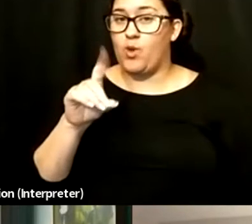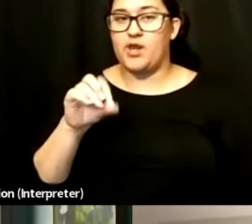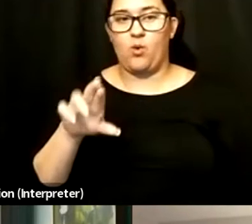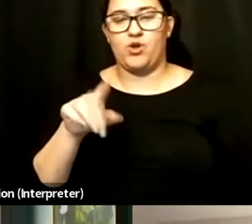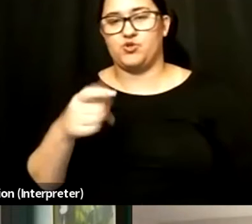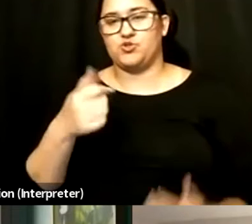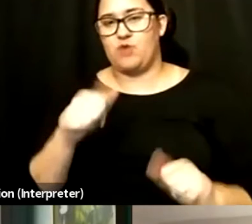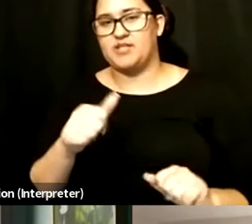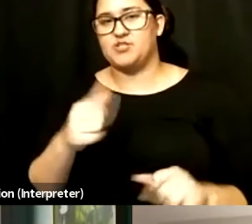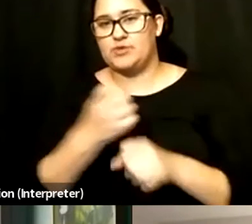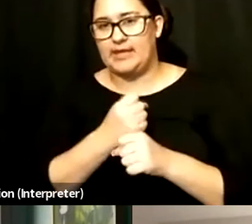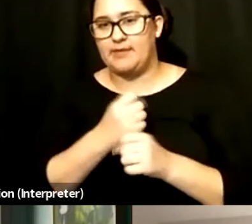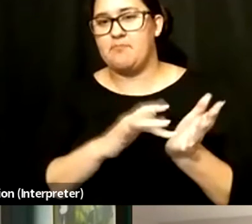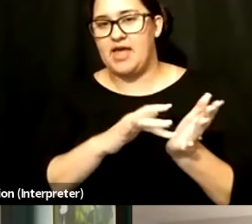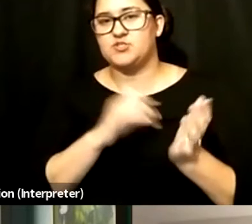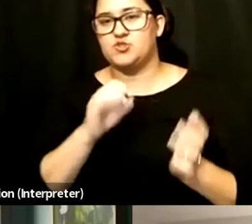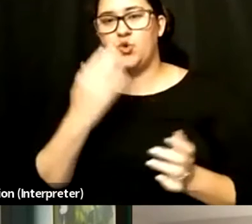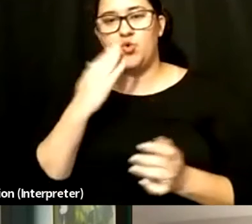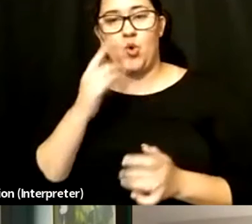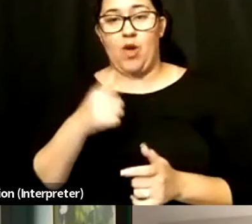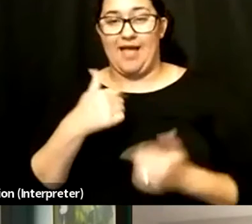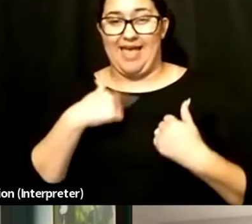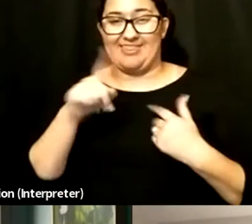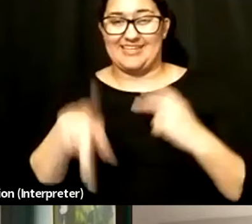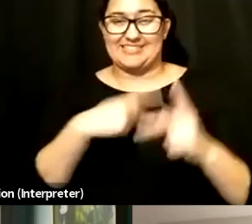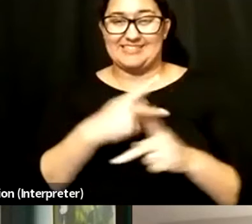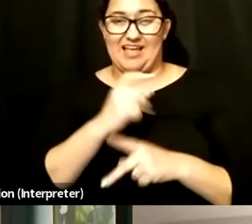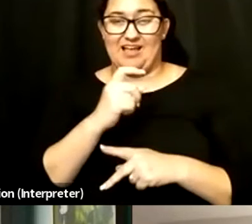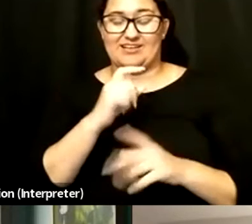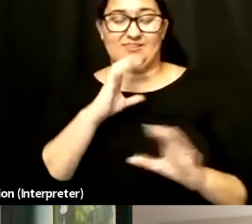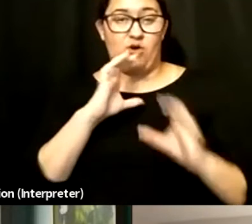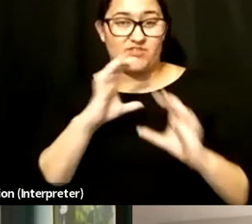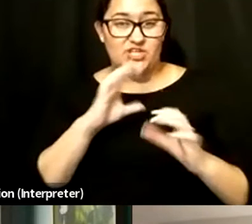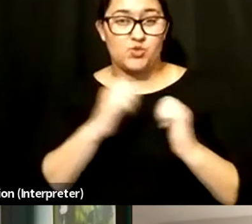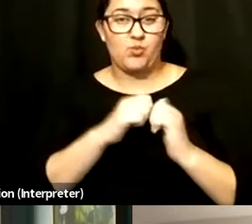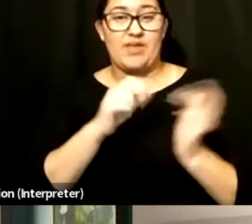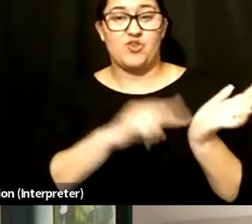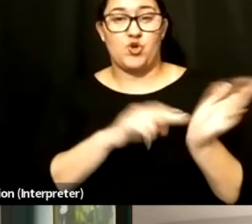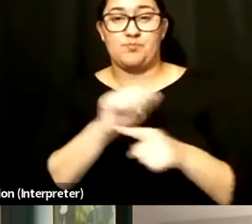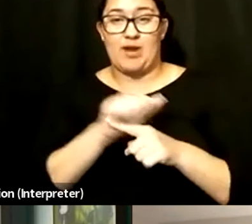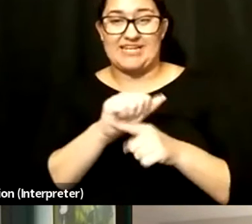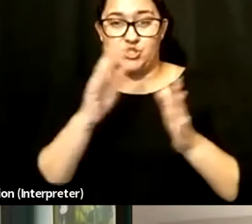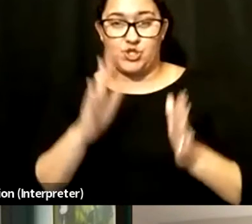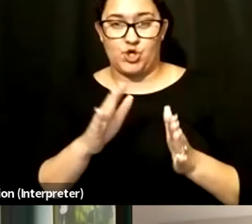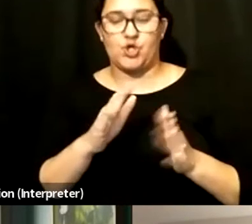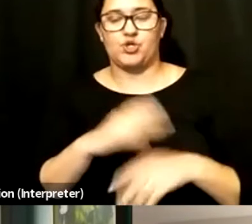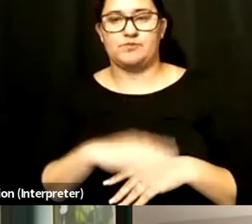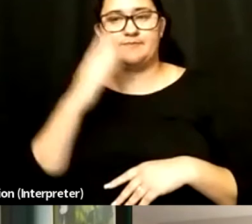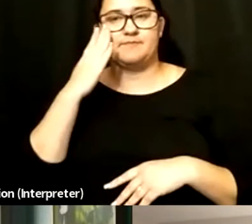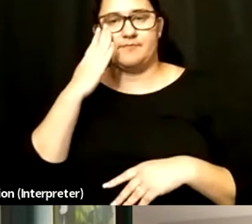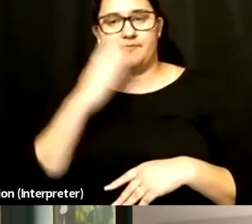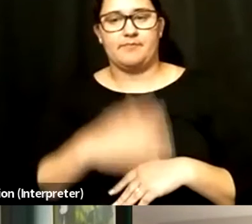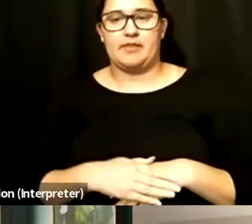And so I had this conversation with this nurse practitioner, um,